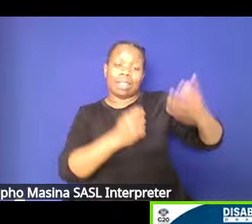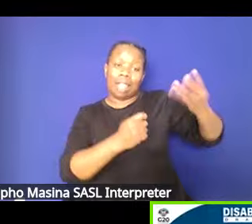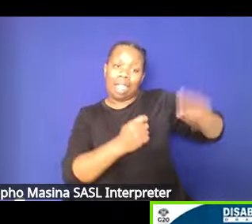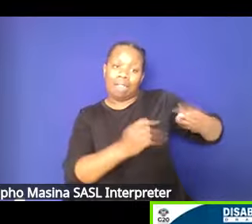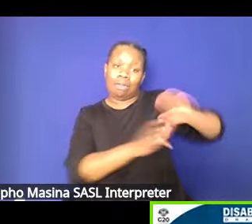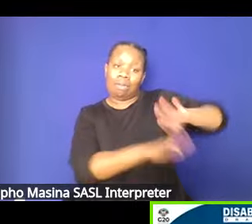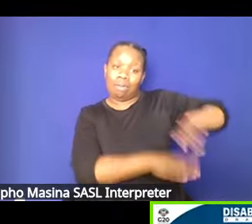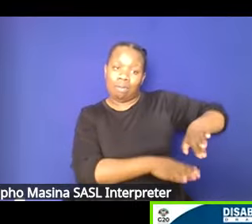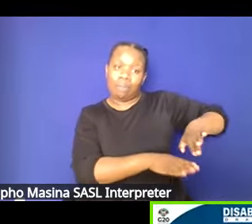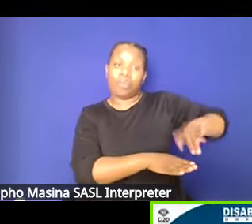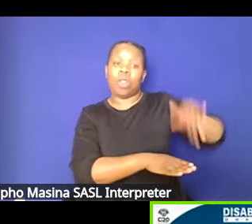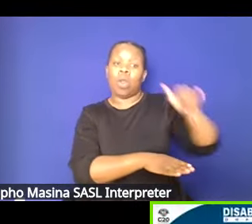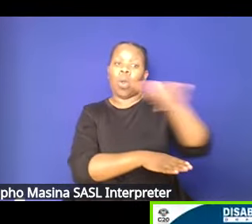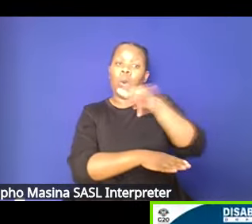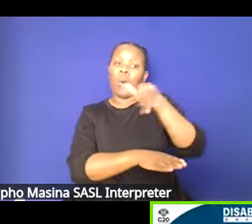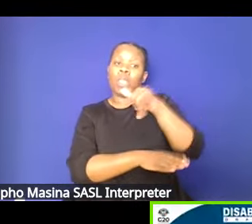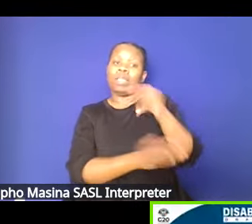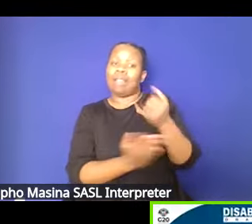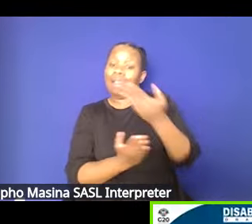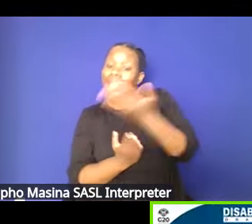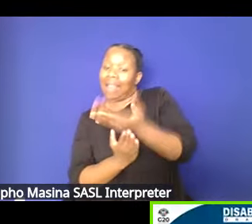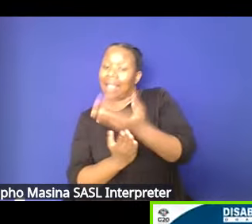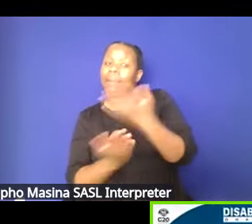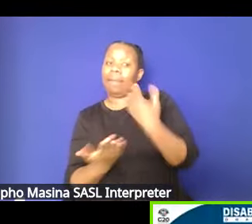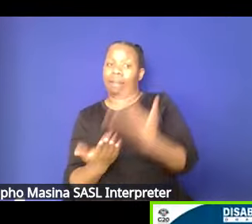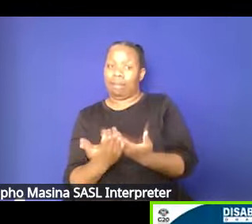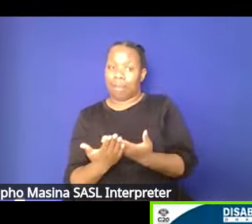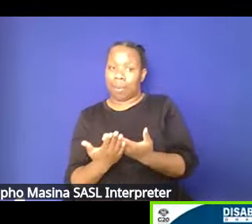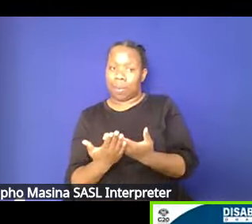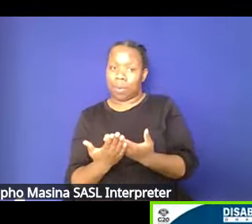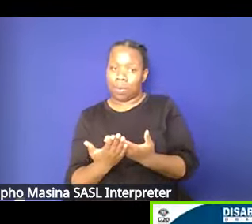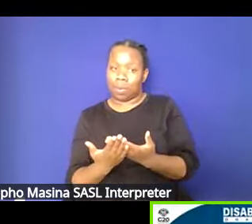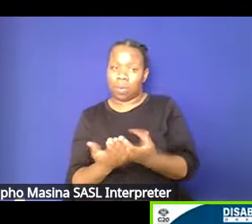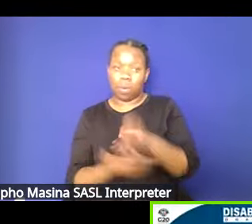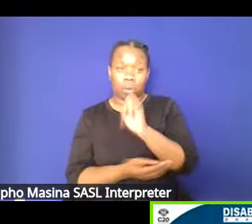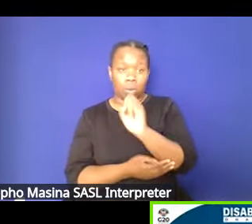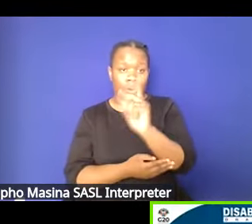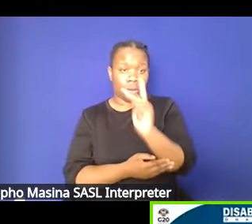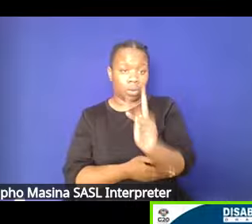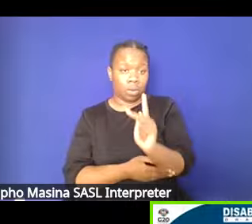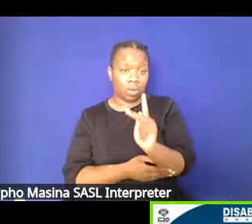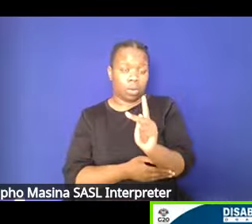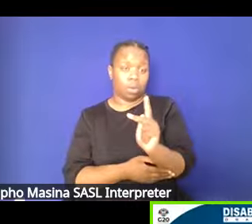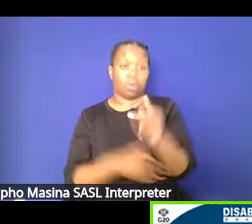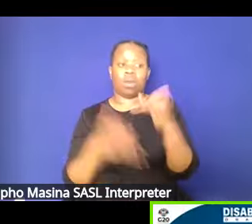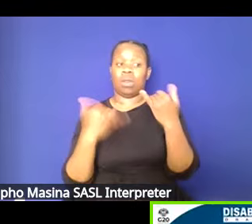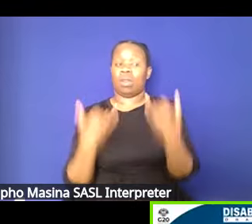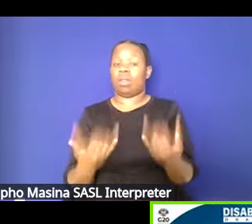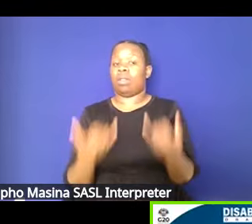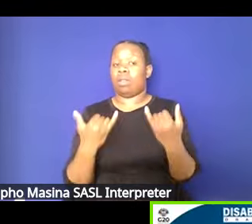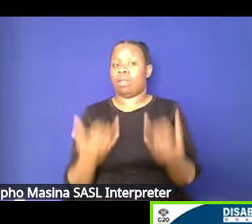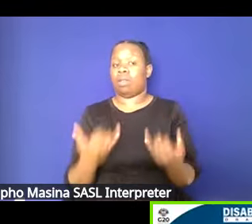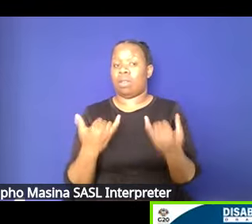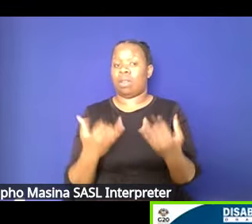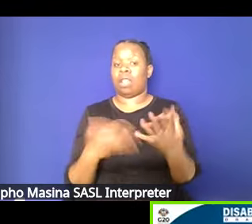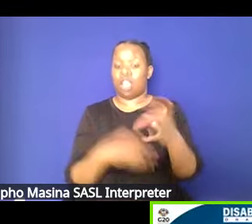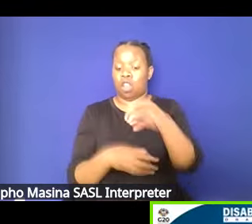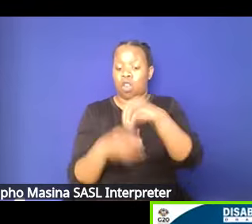that can be claimed. Okay, Now, that would include